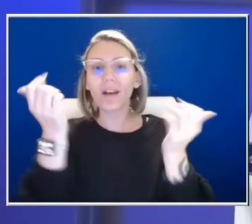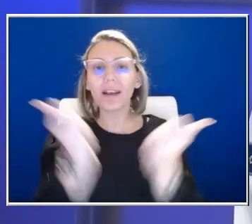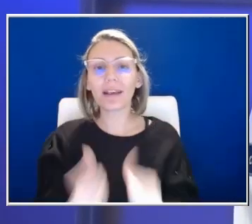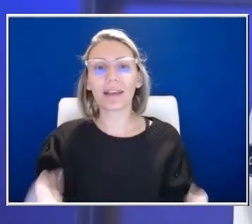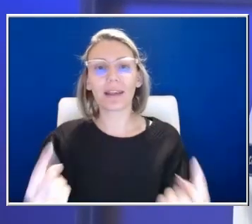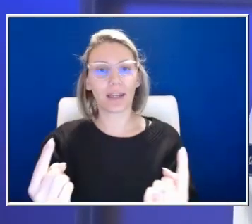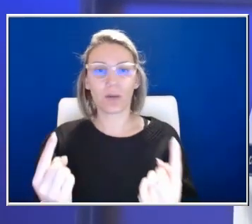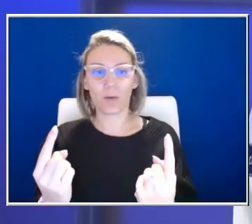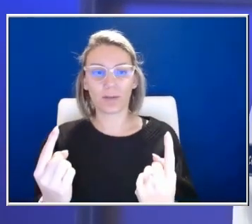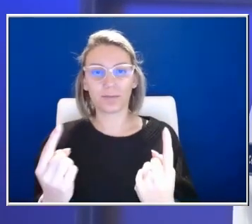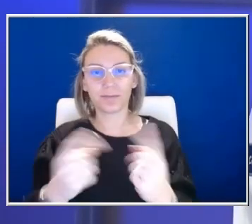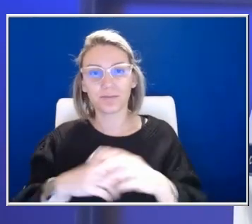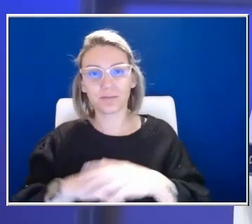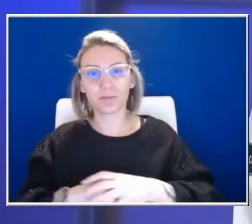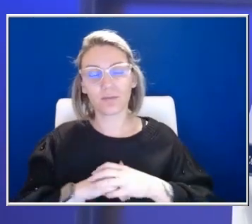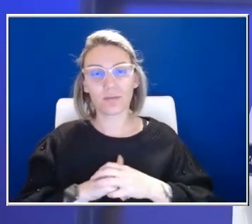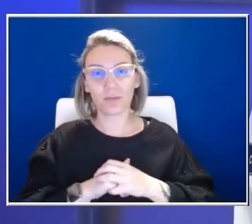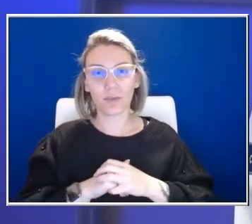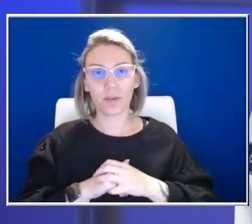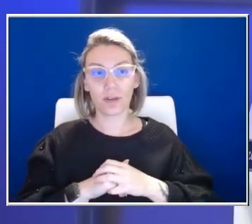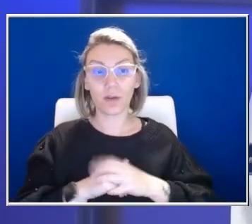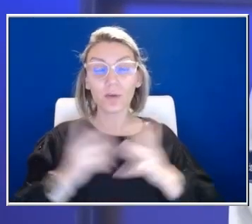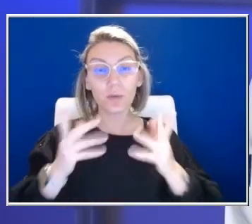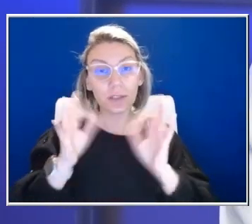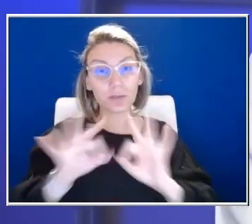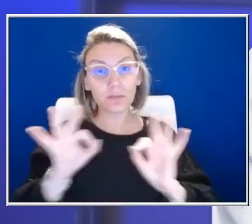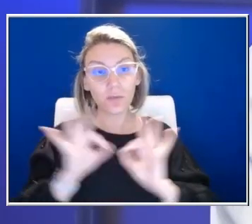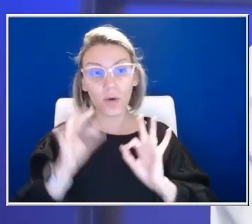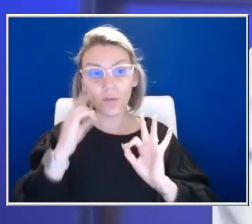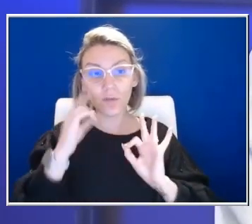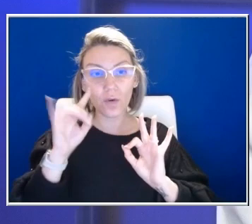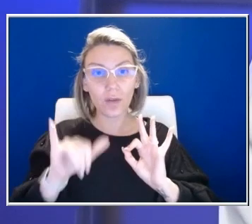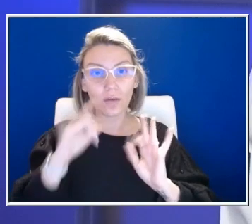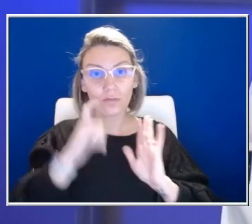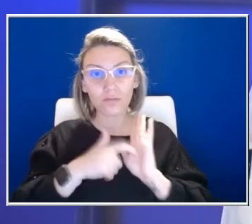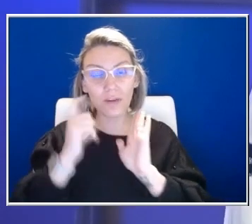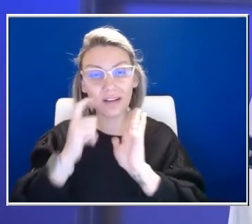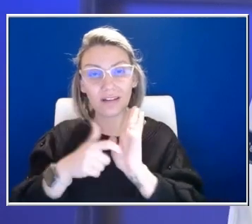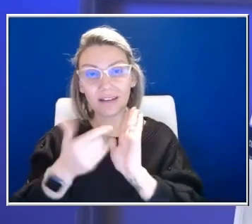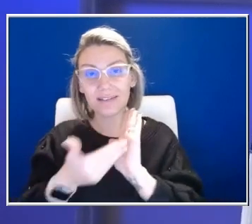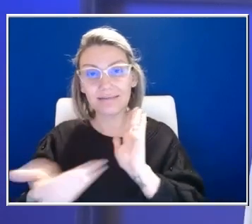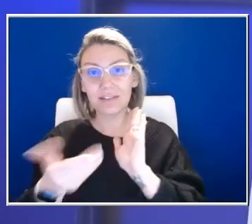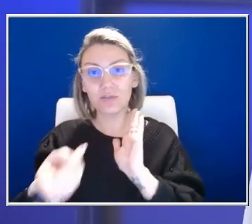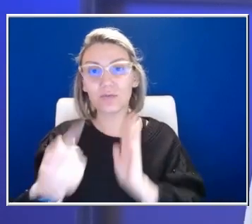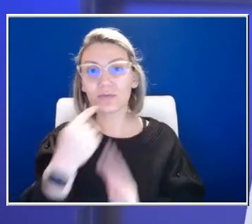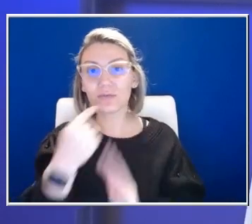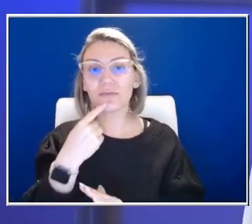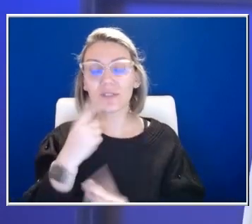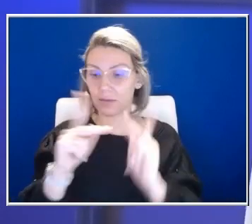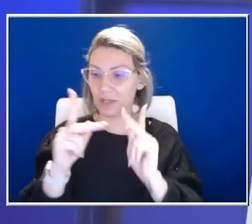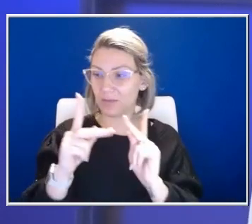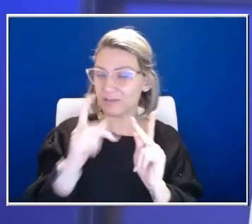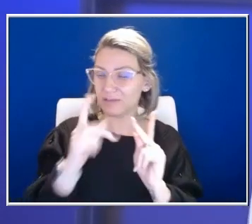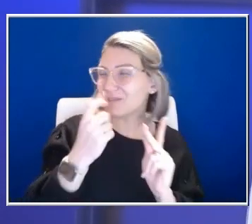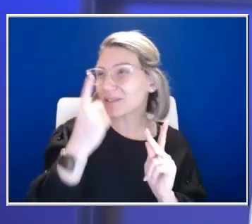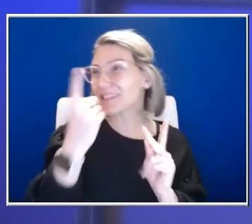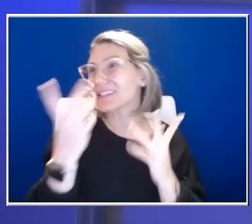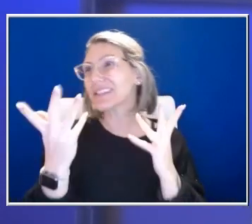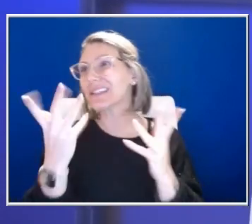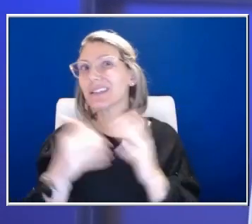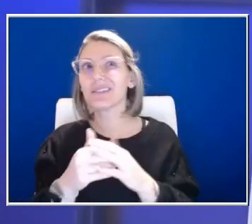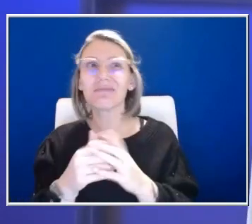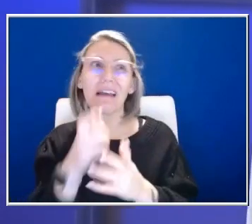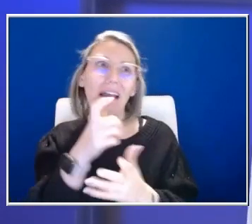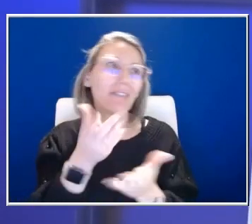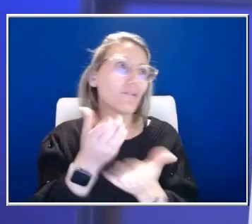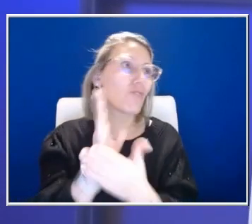And also with that, I think what is very important is to recognize some of the things you said is those people who don't think that they have the right to